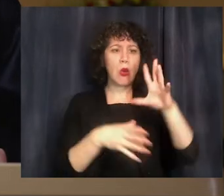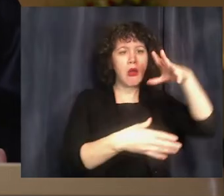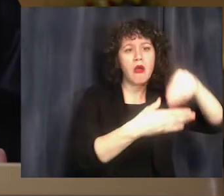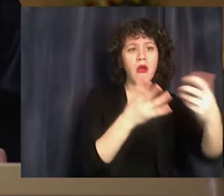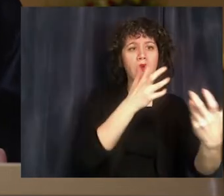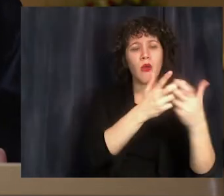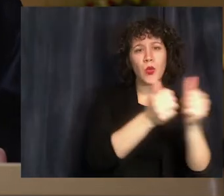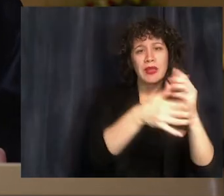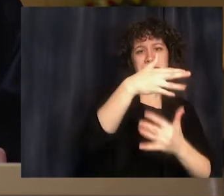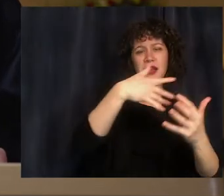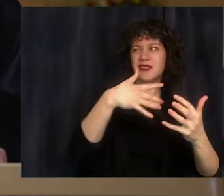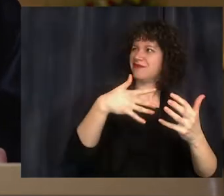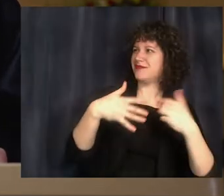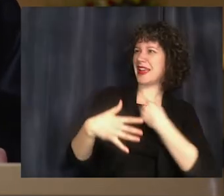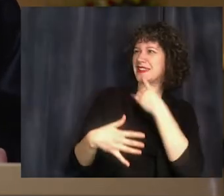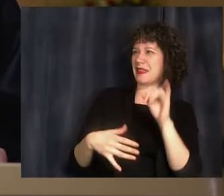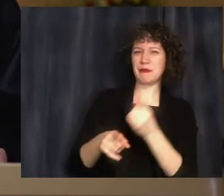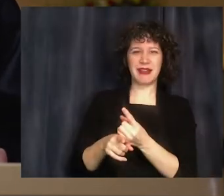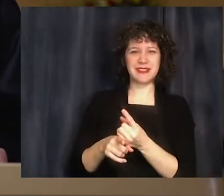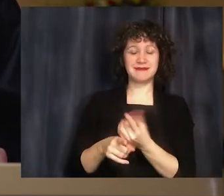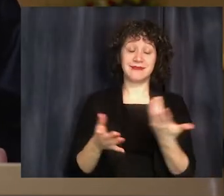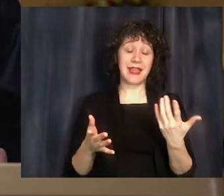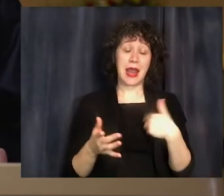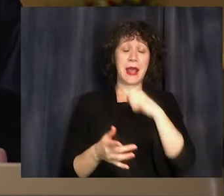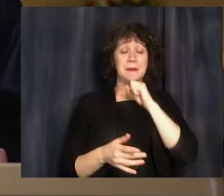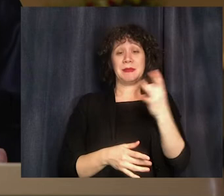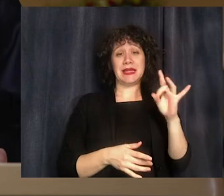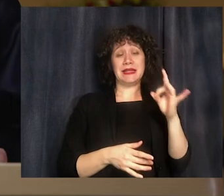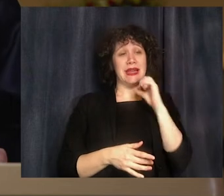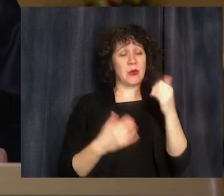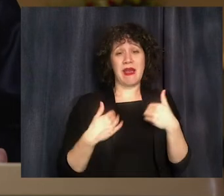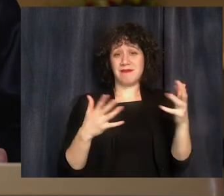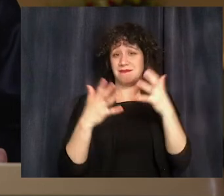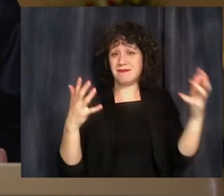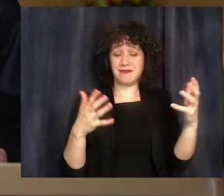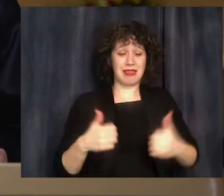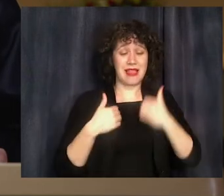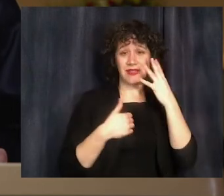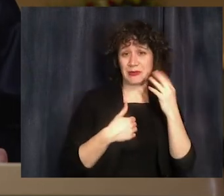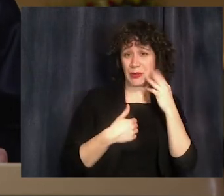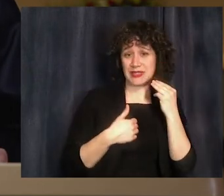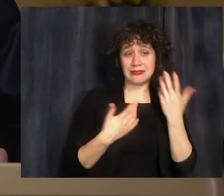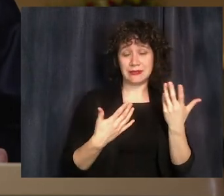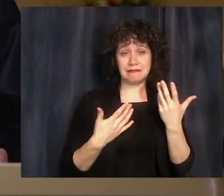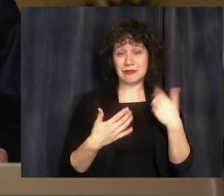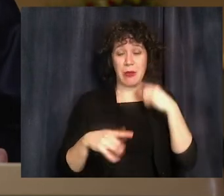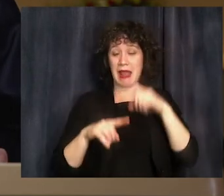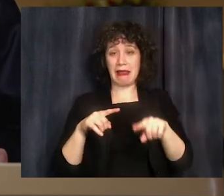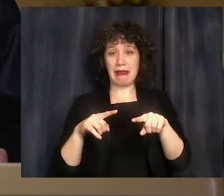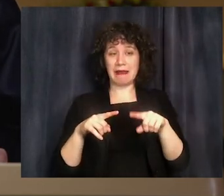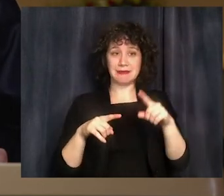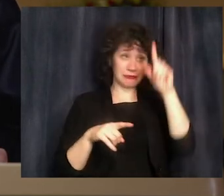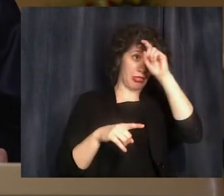as an 18-year-old with no life experience to draw from, I don't have much great wisdom to impart upon you. So I would like to share some borrowed